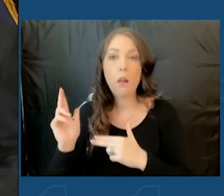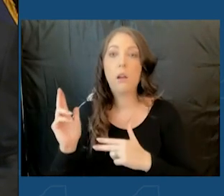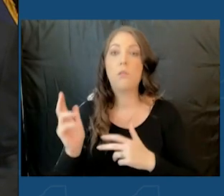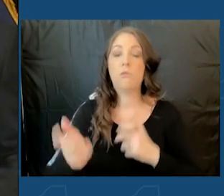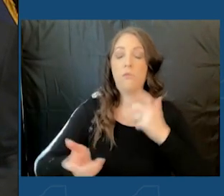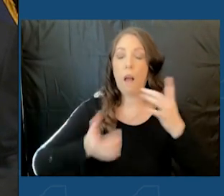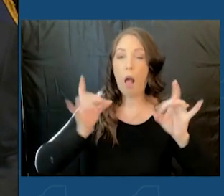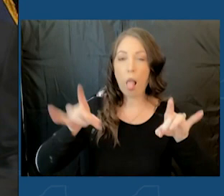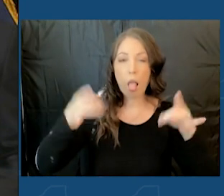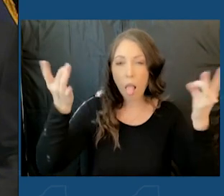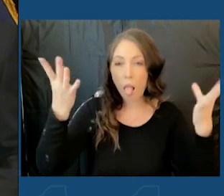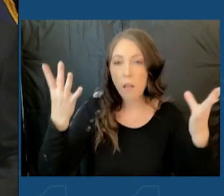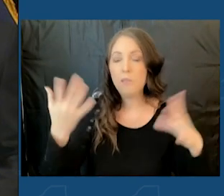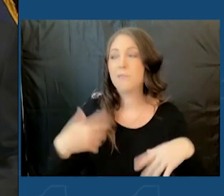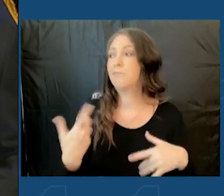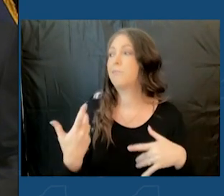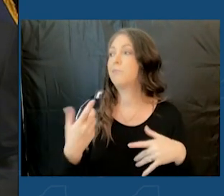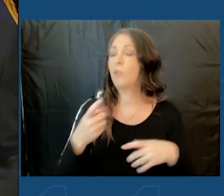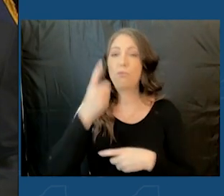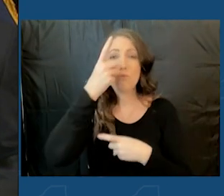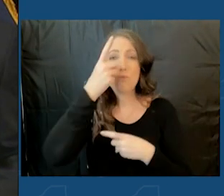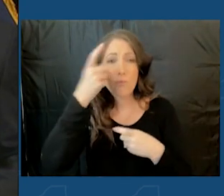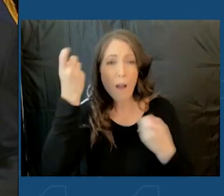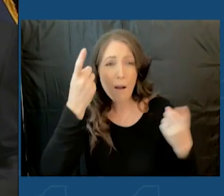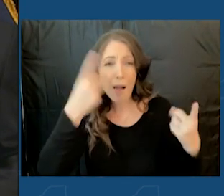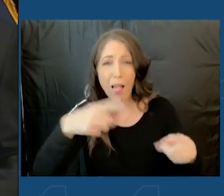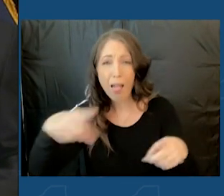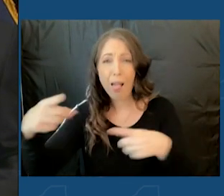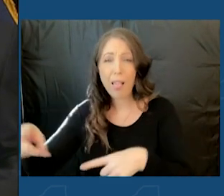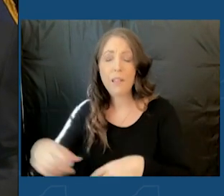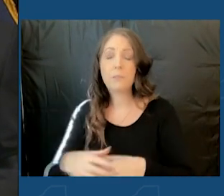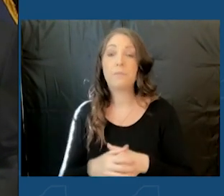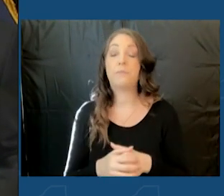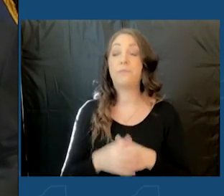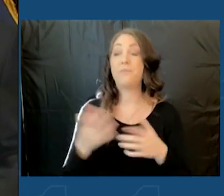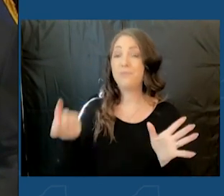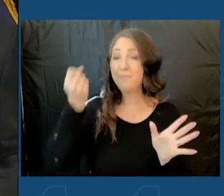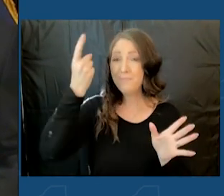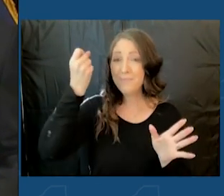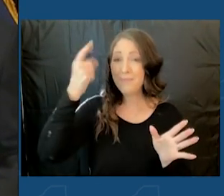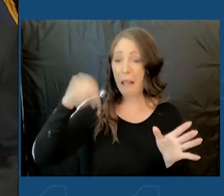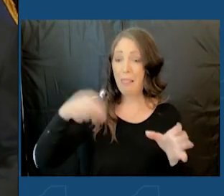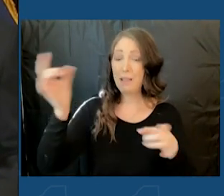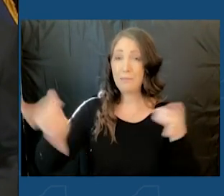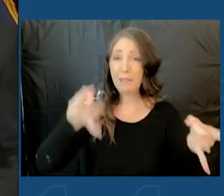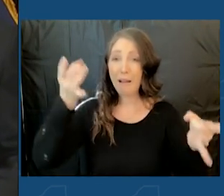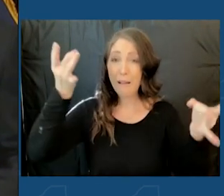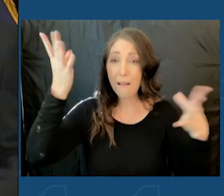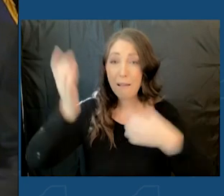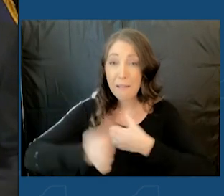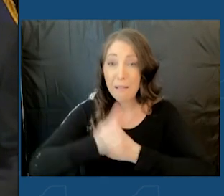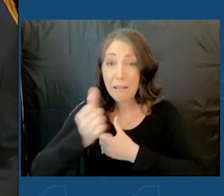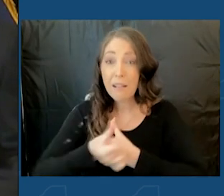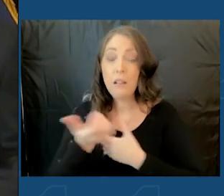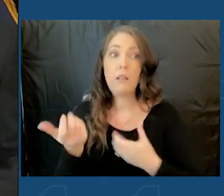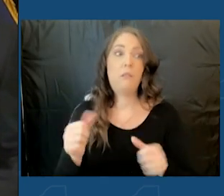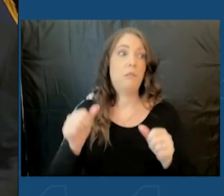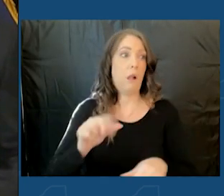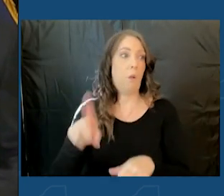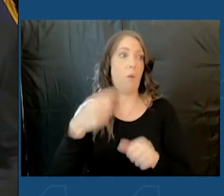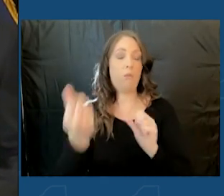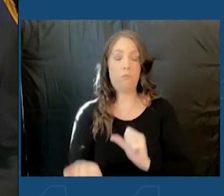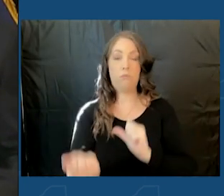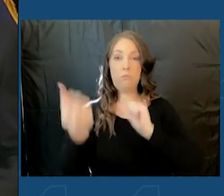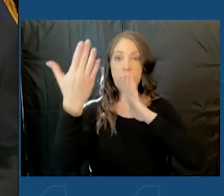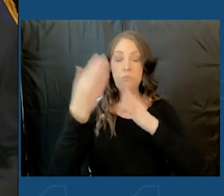from here and across upstate. But given the scale of this crisis, we can only confront it in an effective way by